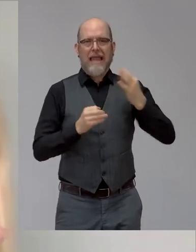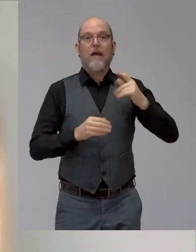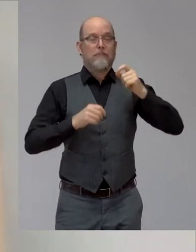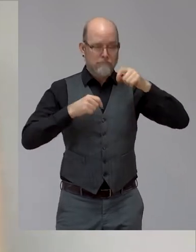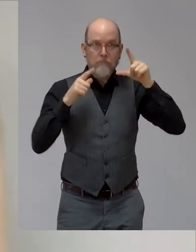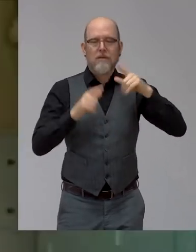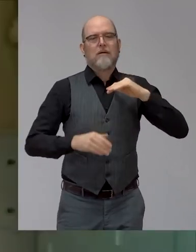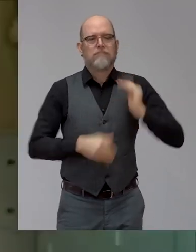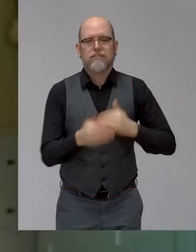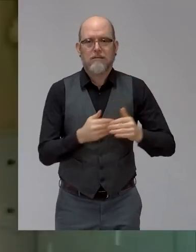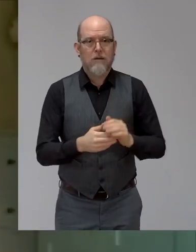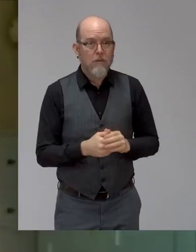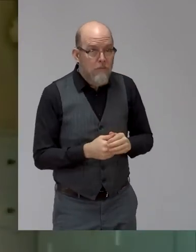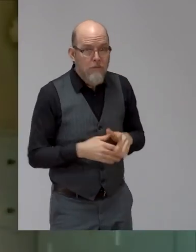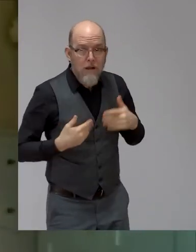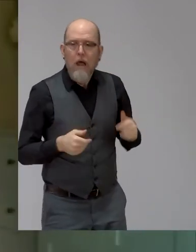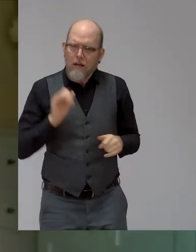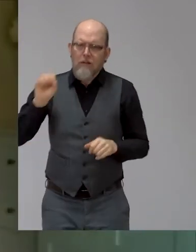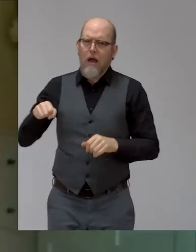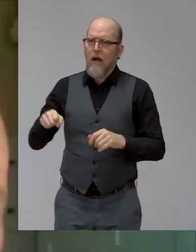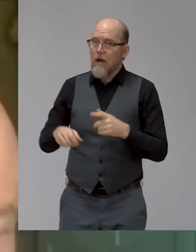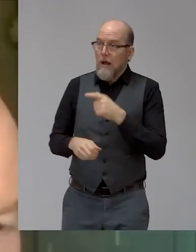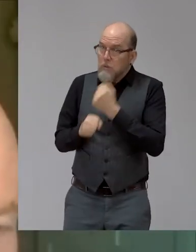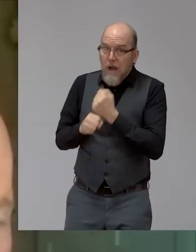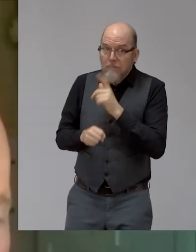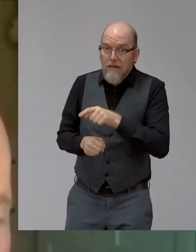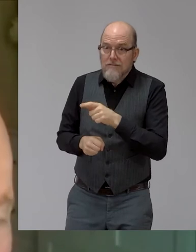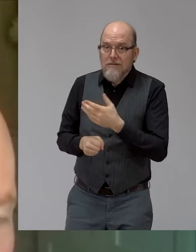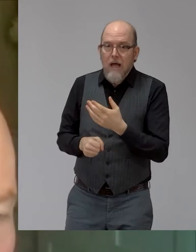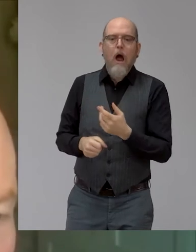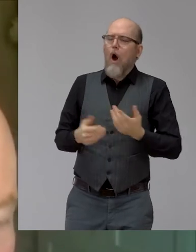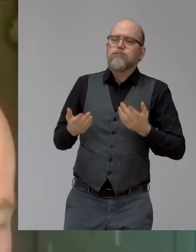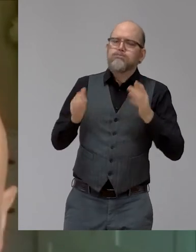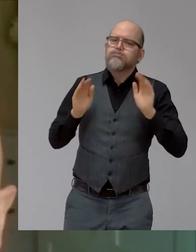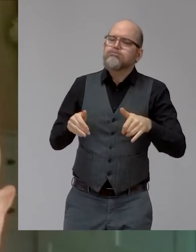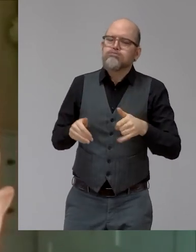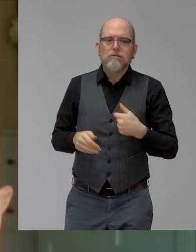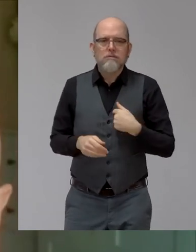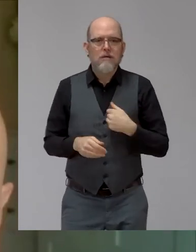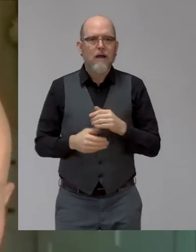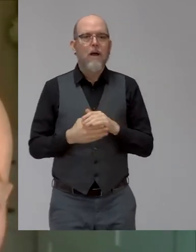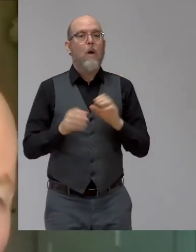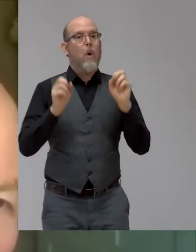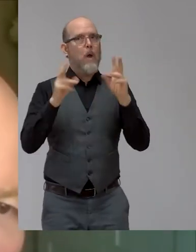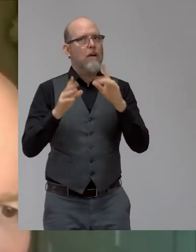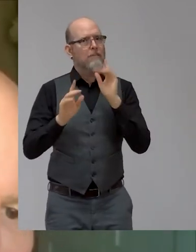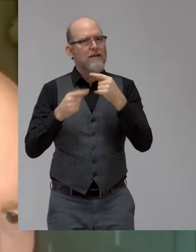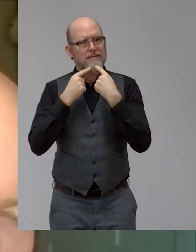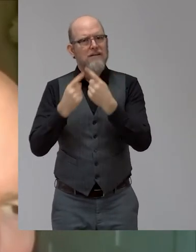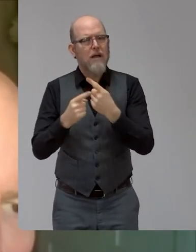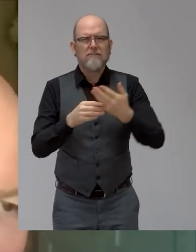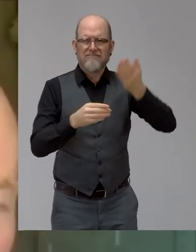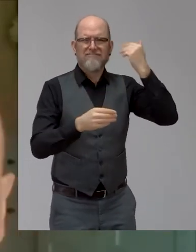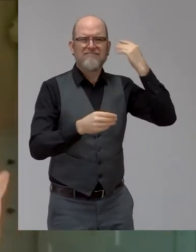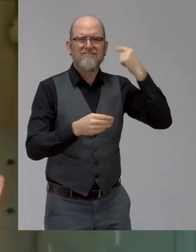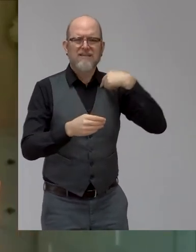I took a bit longer. We made an announcement to the Stock Exchange, you have to do that. And to be honest, at that point in time, I'm not sure they knew whether I was going to live or